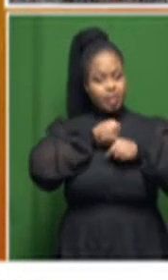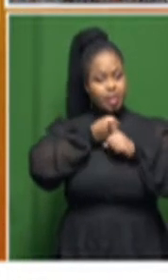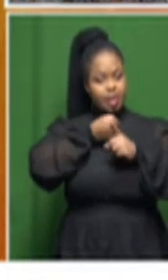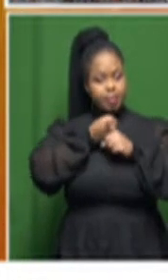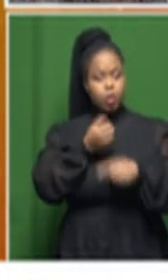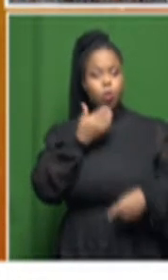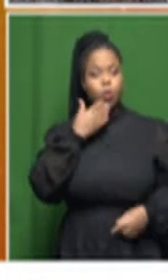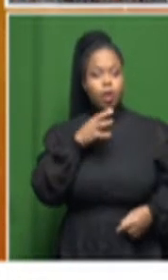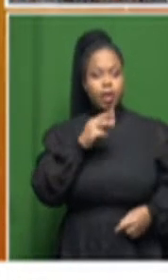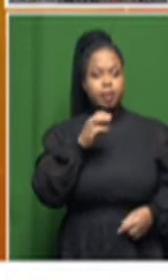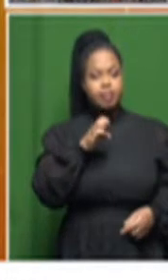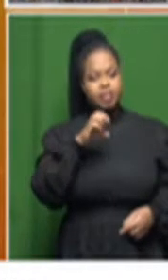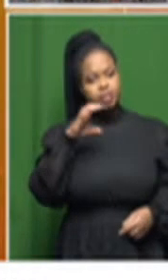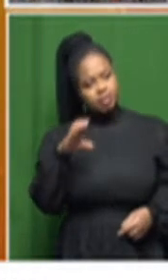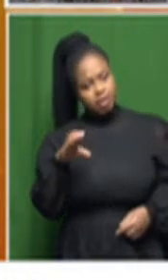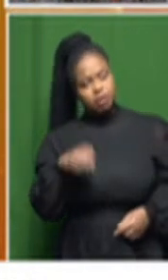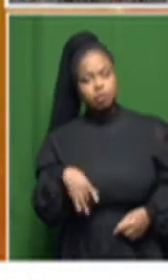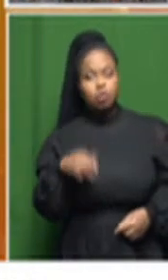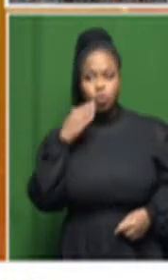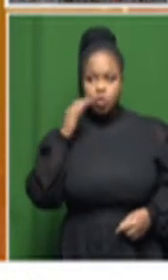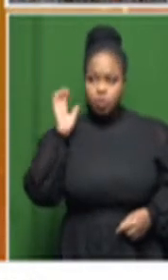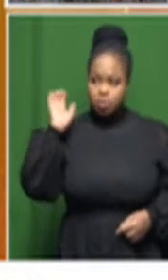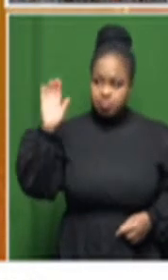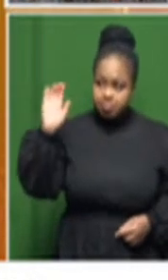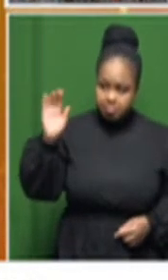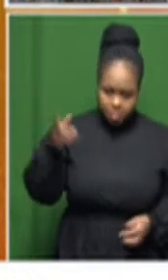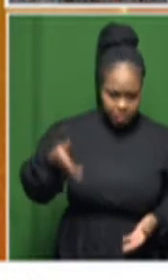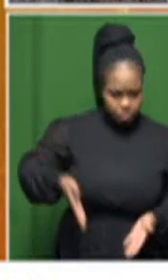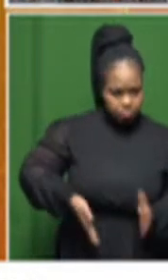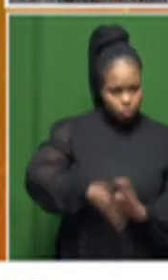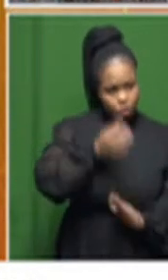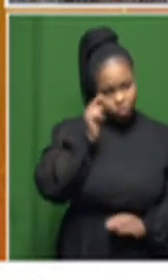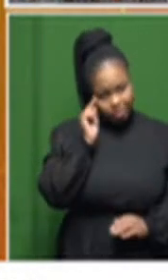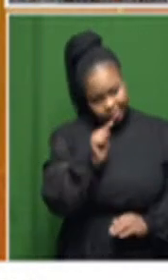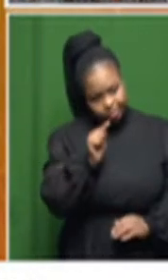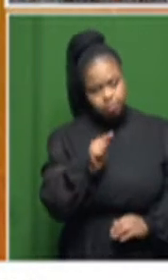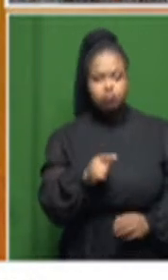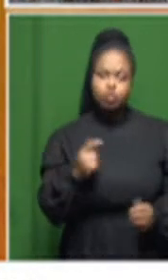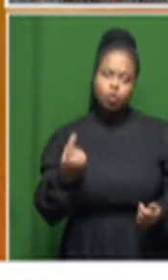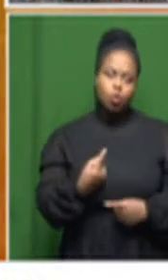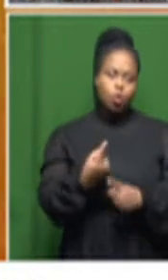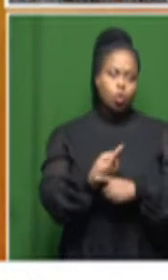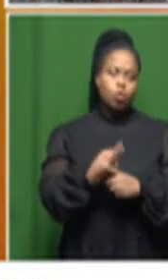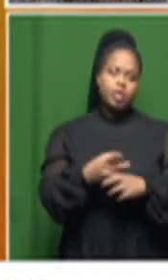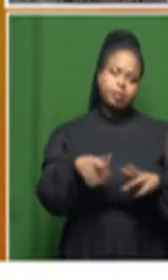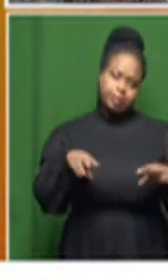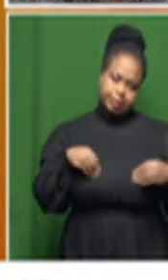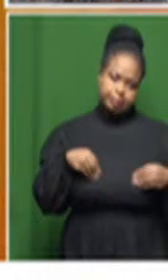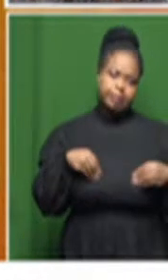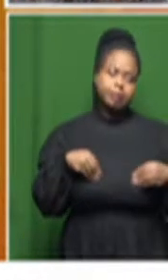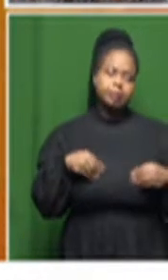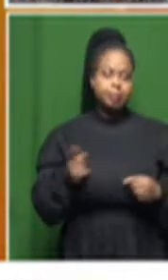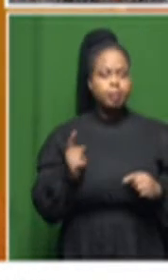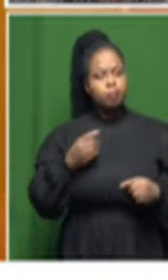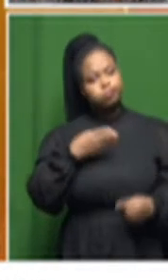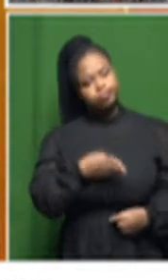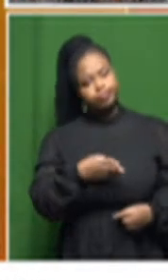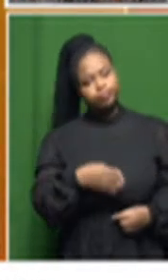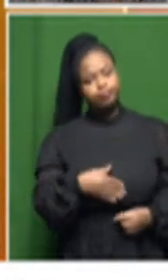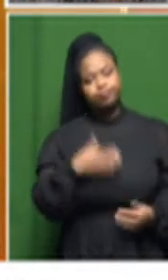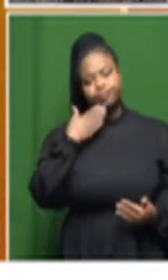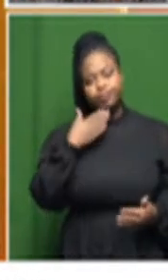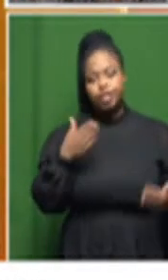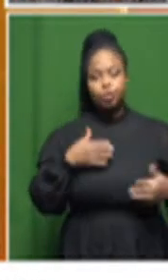our MEC. So whenever we ask her to go to any place, she's available and in our presence. So I want to